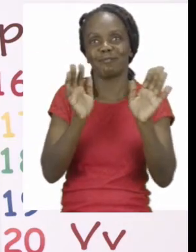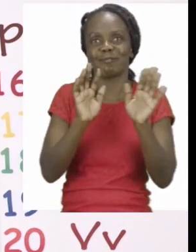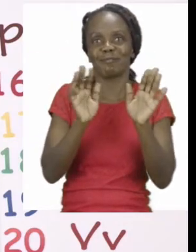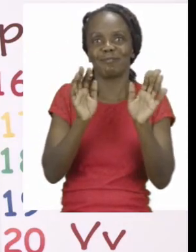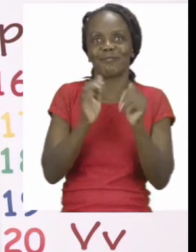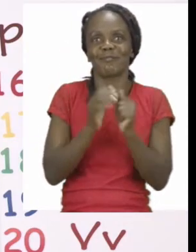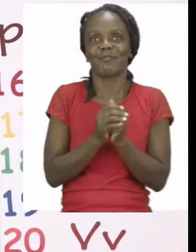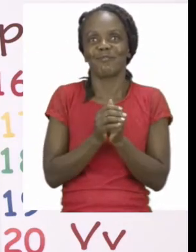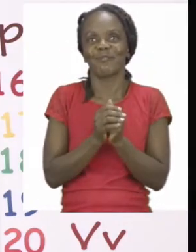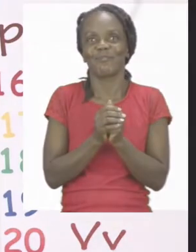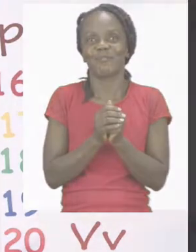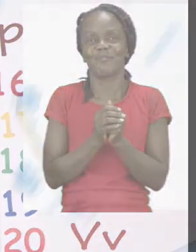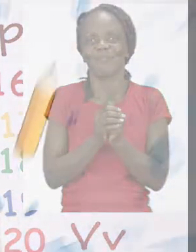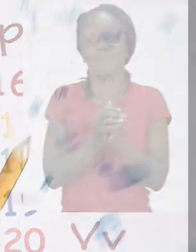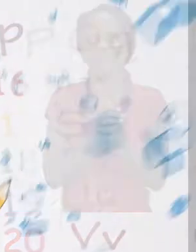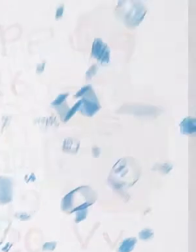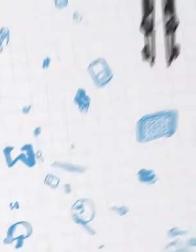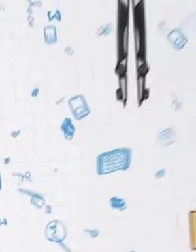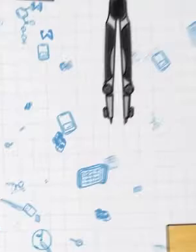goodbye.